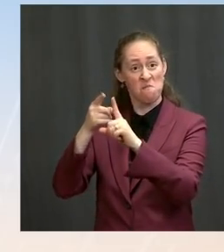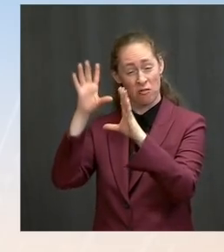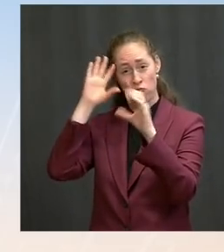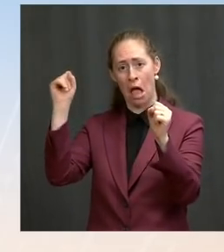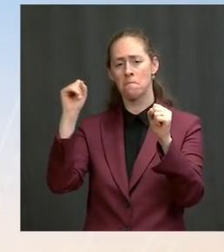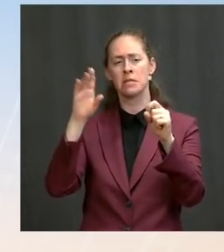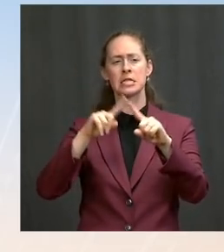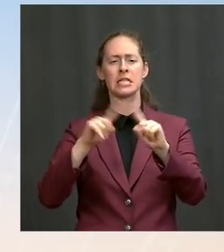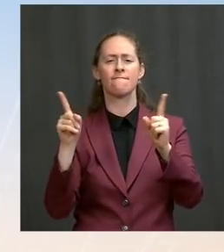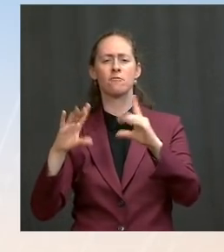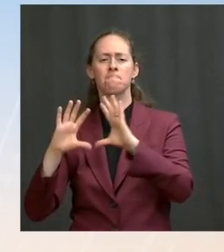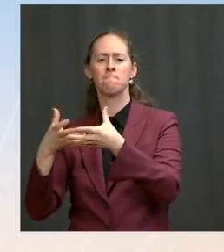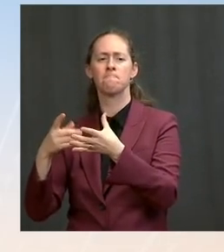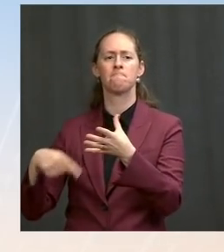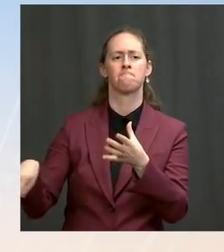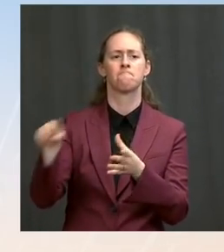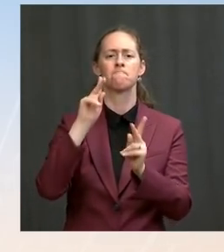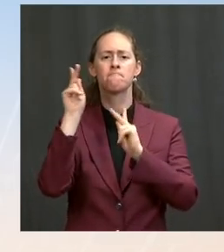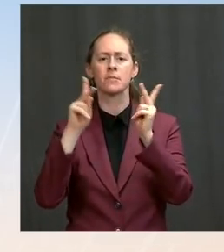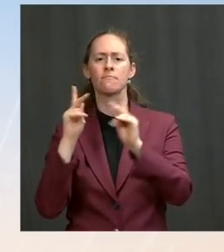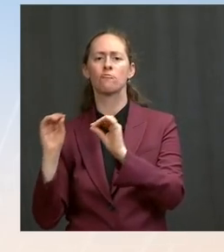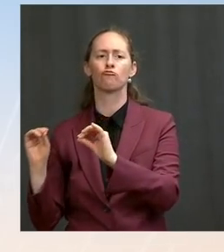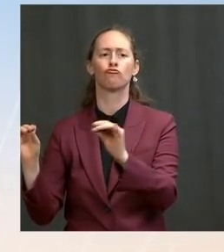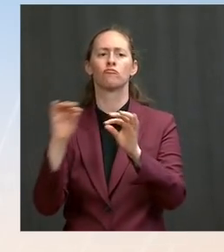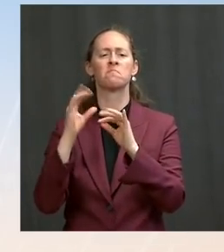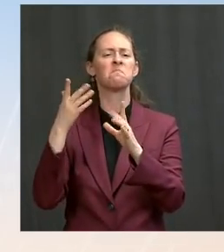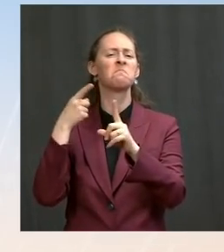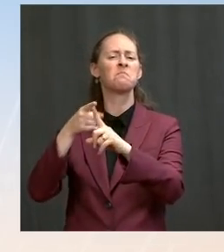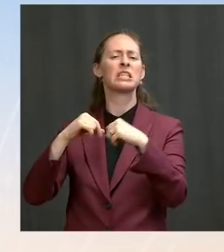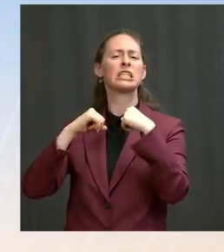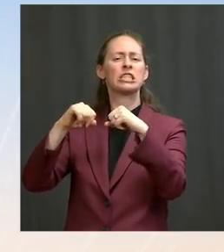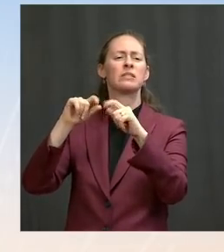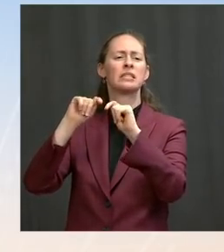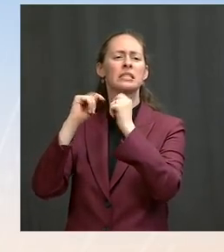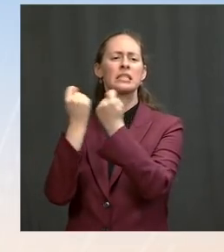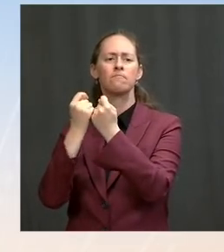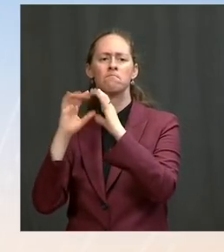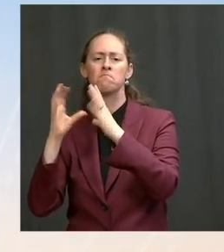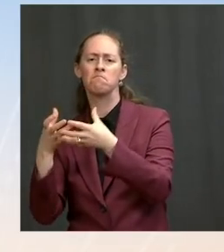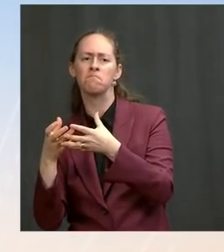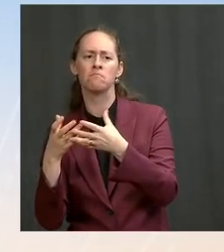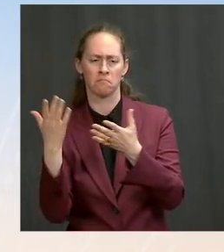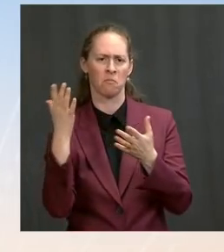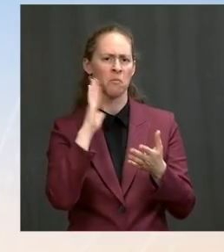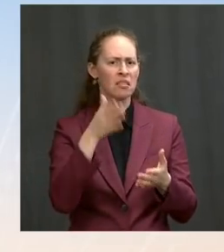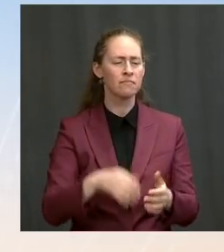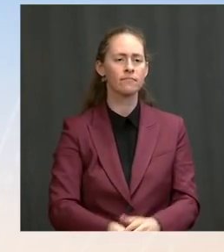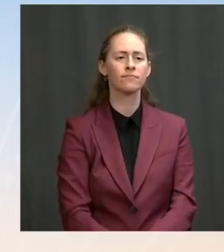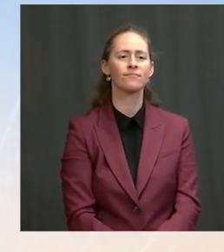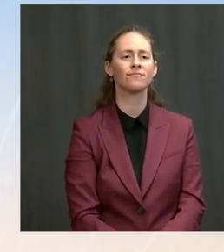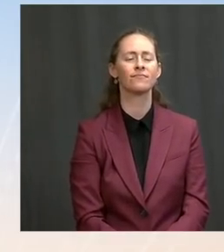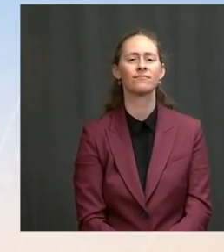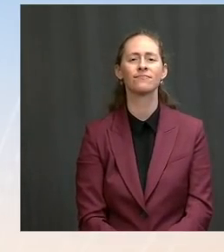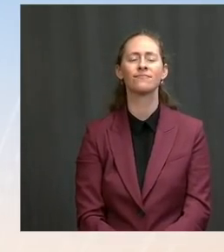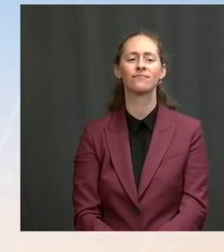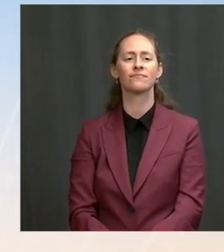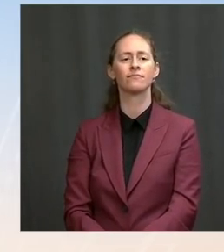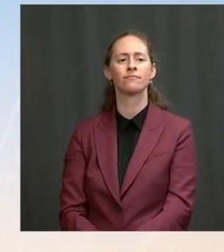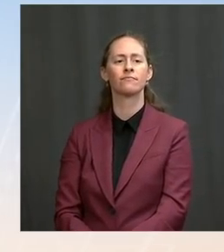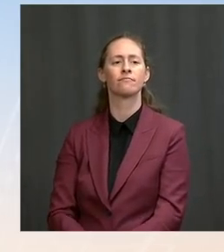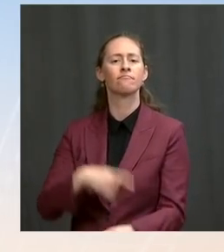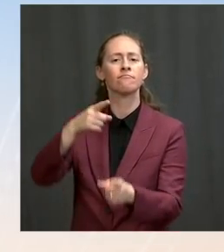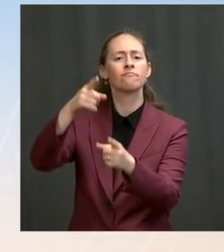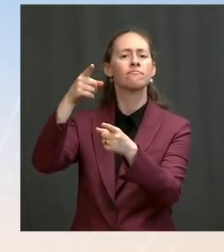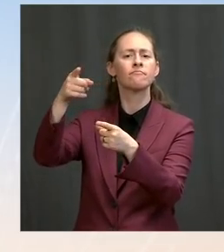if there's an update on what's underway already and what's ongoing. Okay. And on Afghanistan, you mentioned the intelligence reports that were out